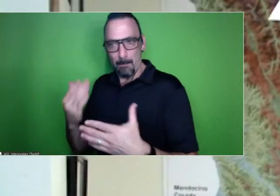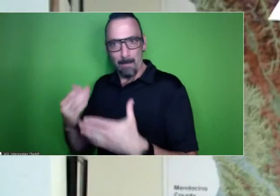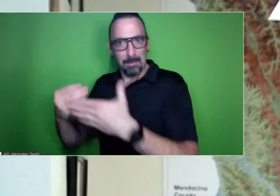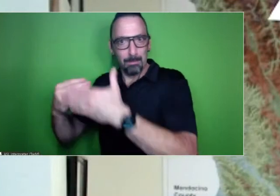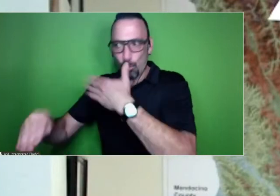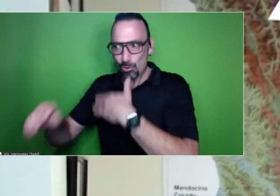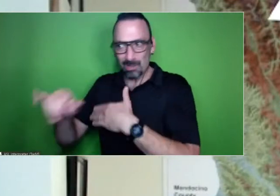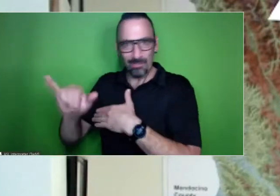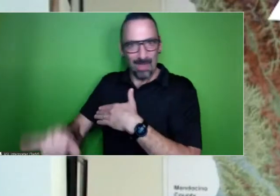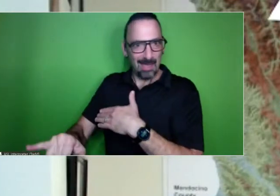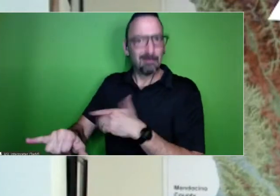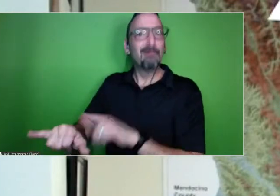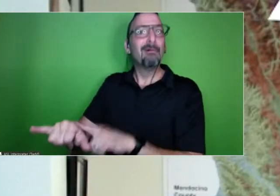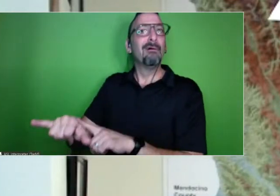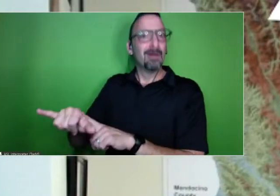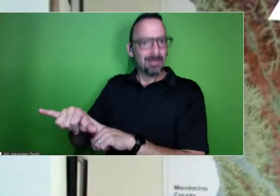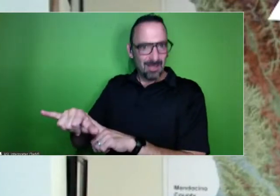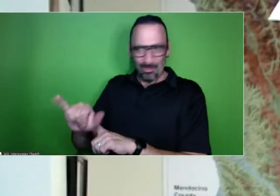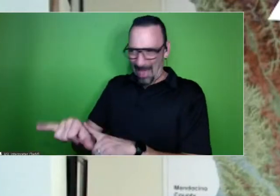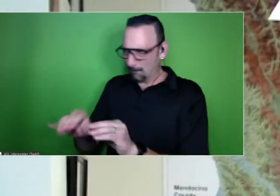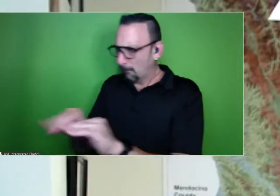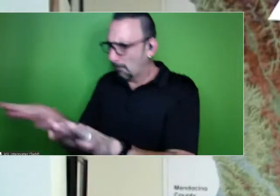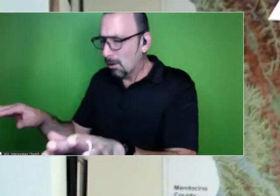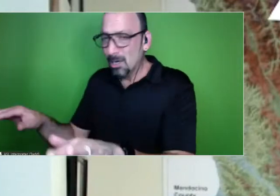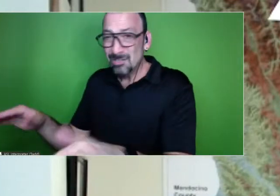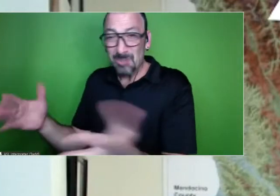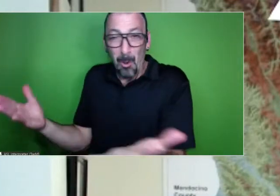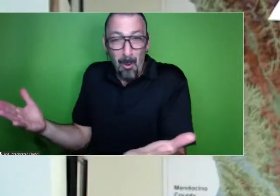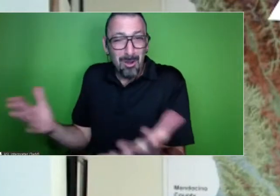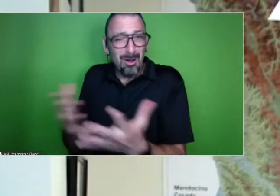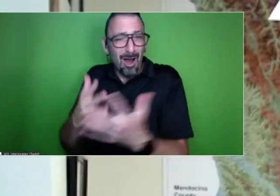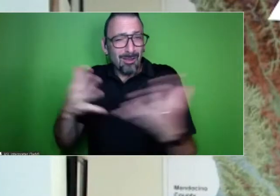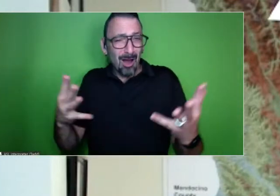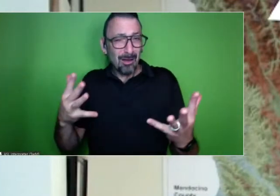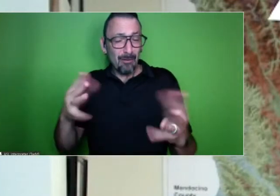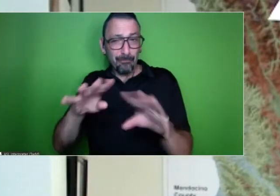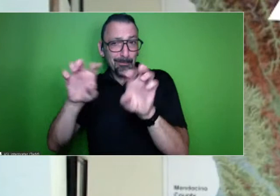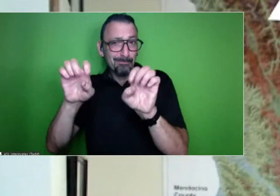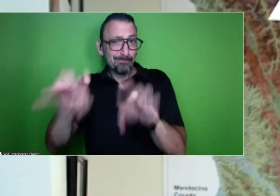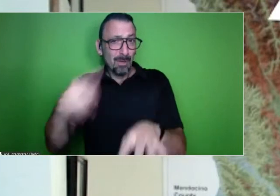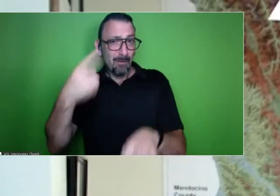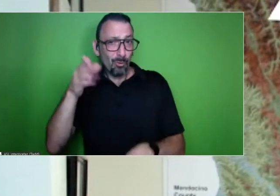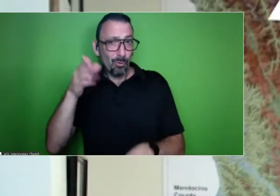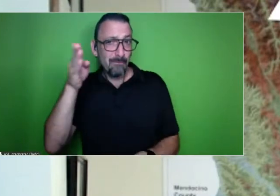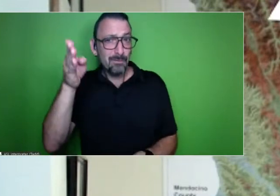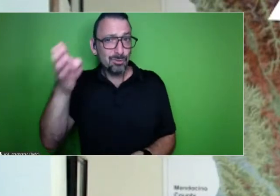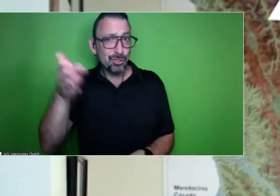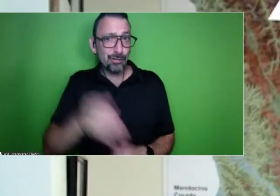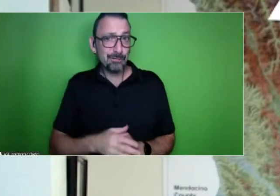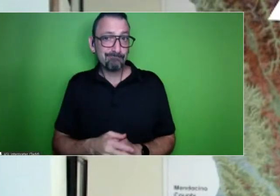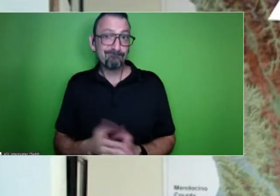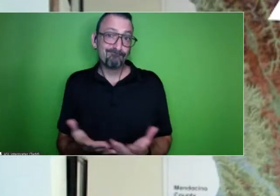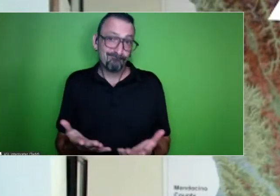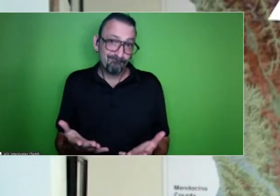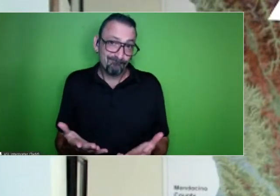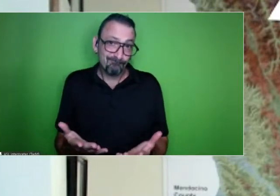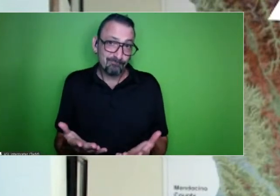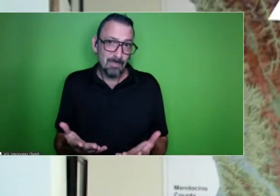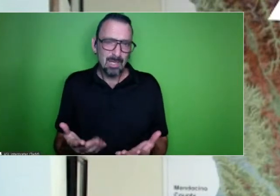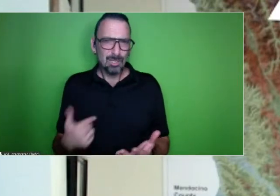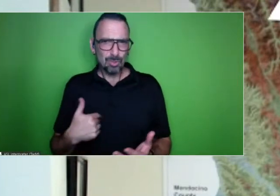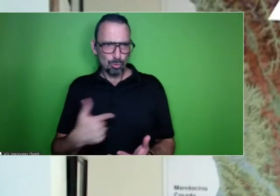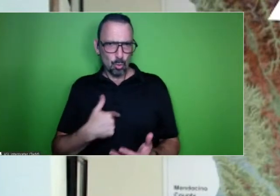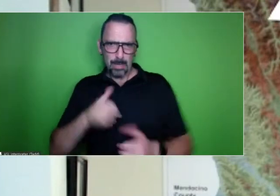significant than Delta. So there's a lot of unknowns ahead of us. Are we attempting to implement more orders